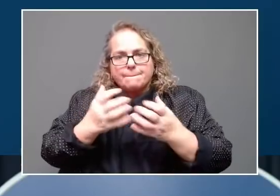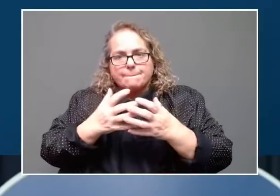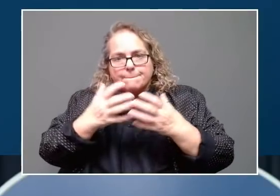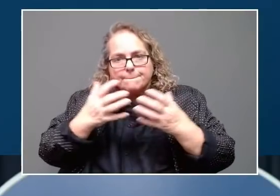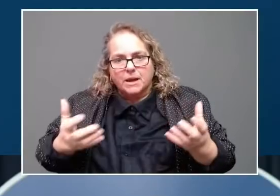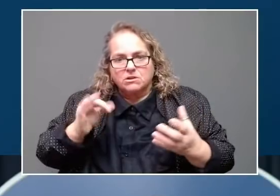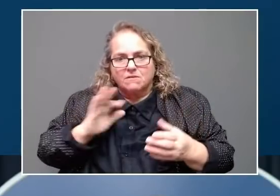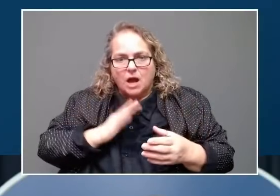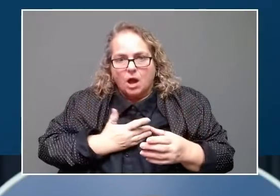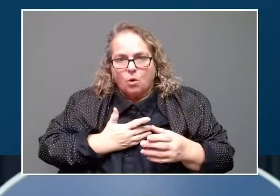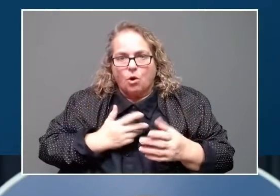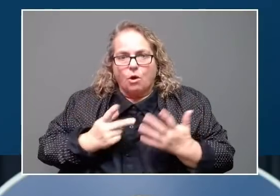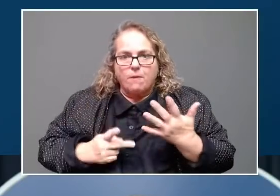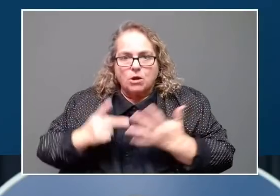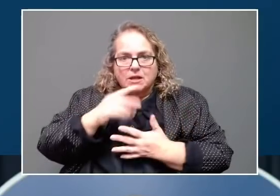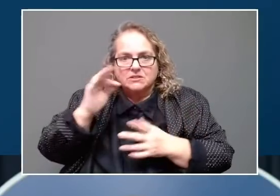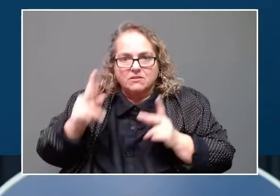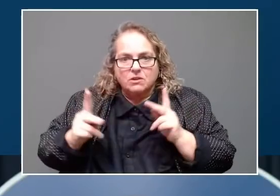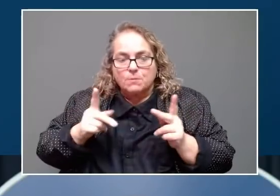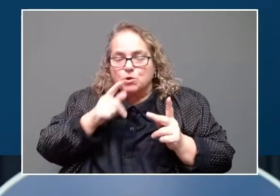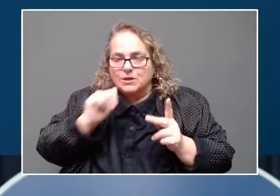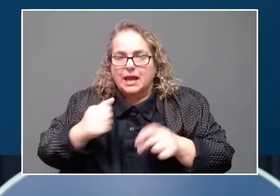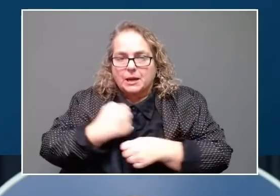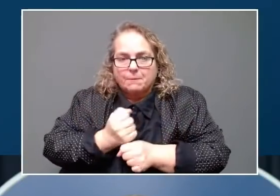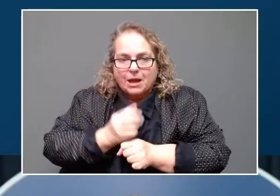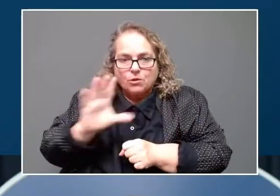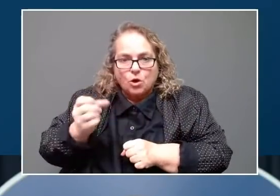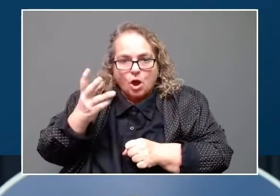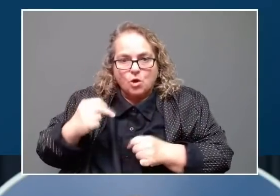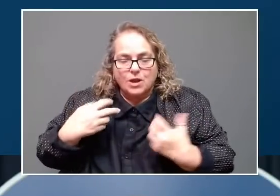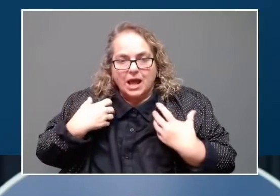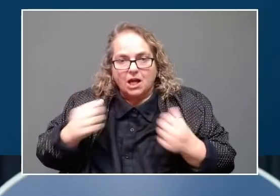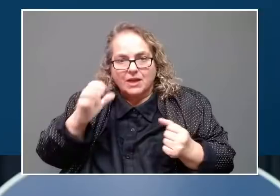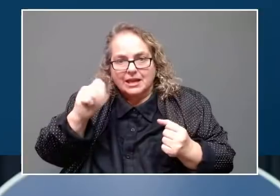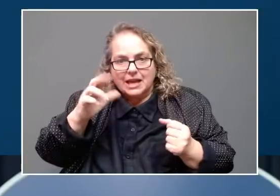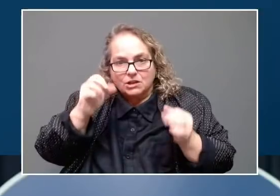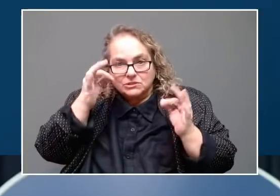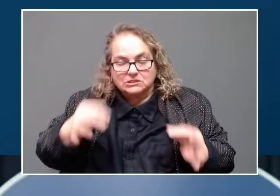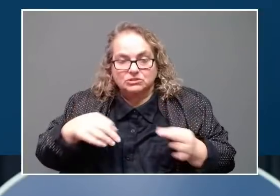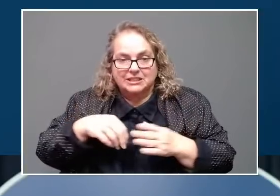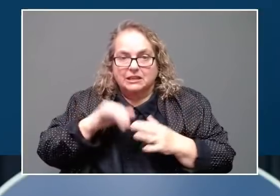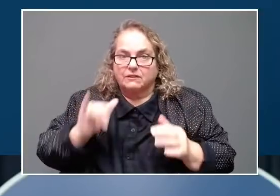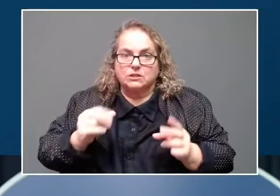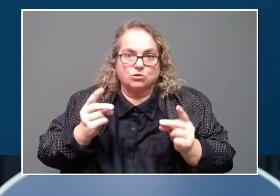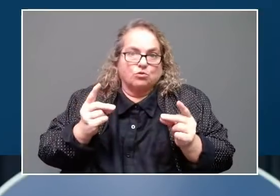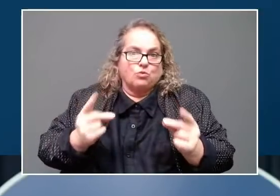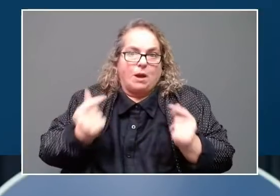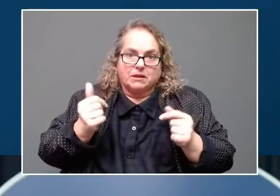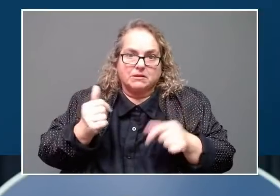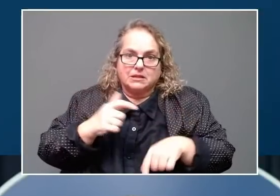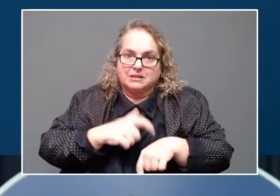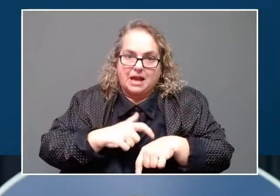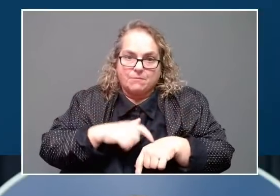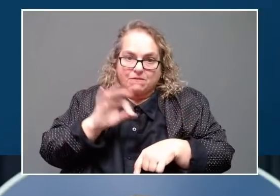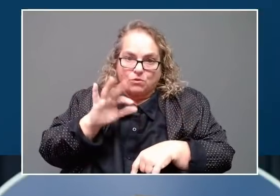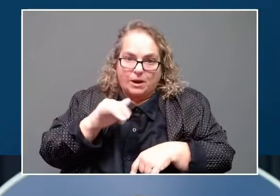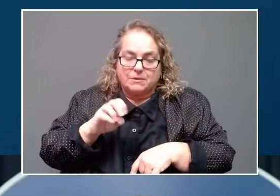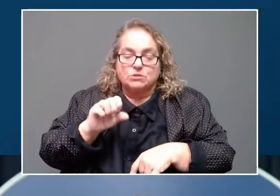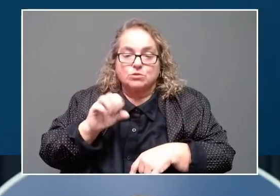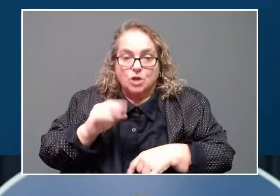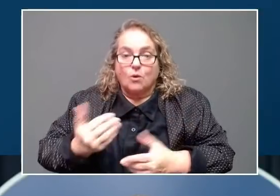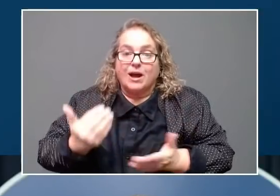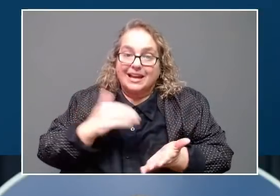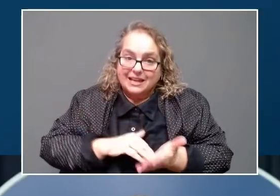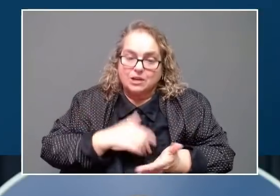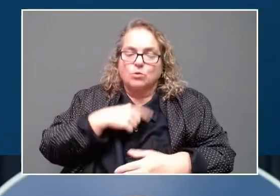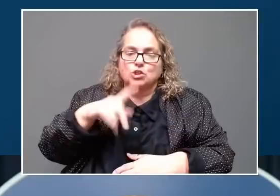much of our population that can make their own healthcare decisions in this rapid of a time frame. So again, we should be proud